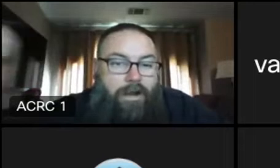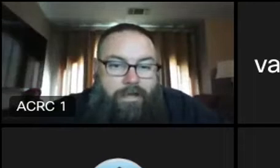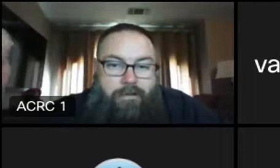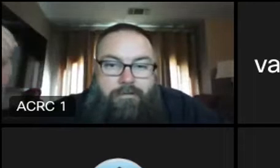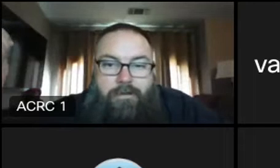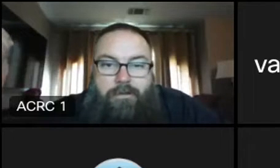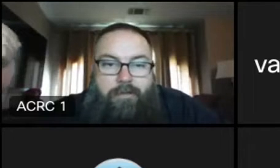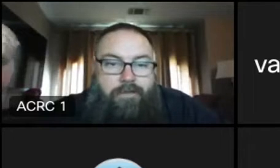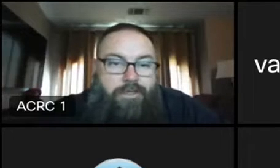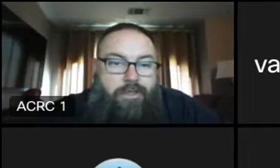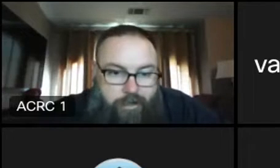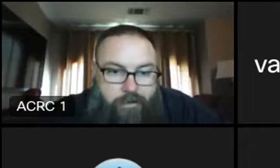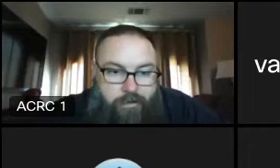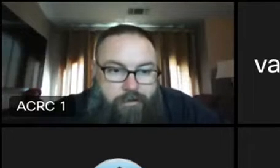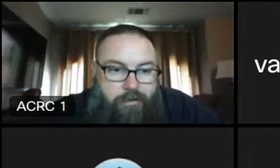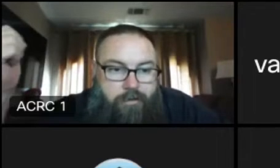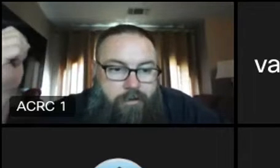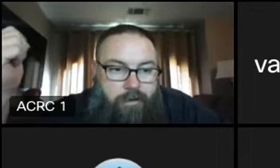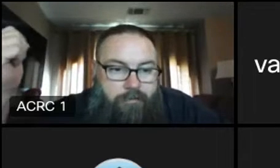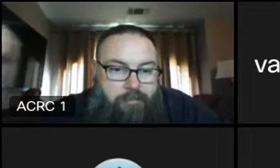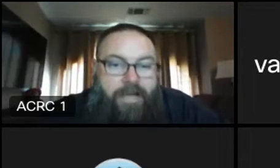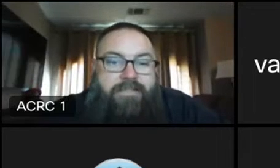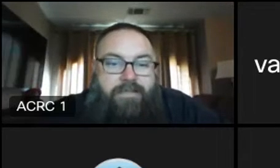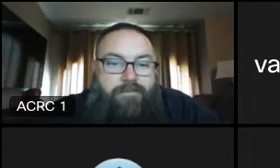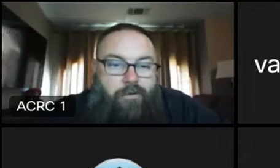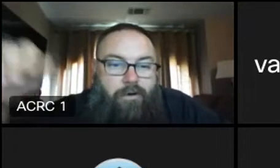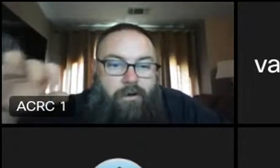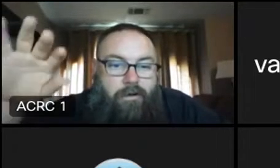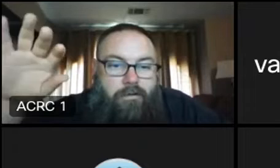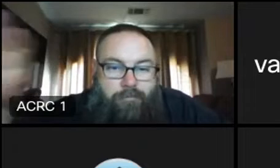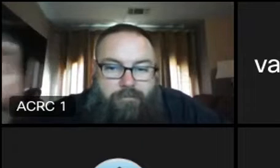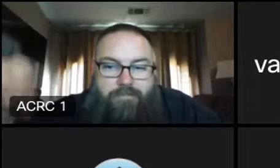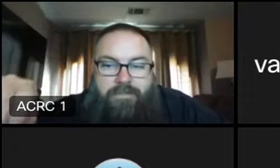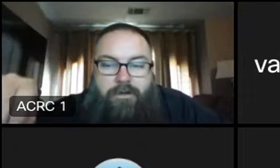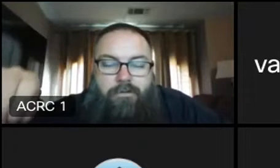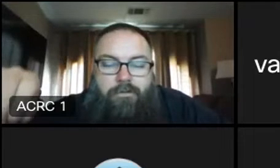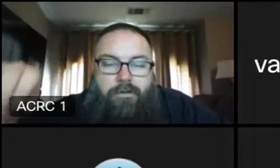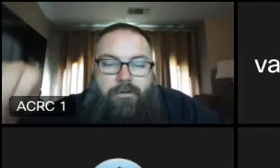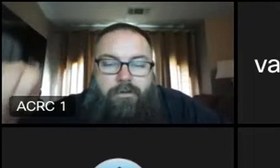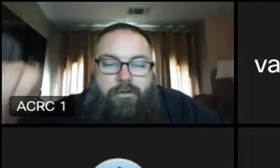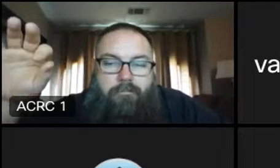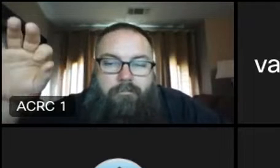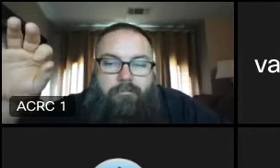serve 20 out of the 30 of the capacity for our company. So